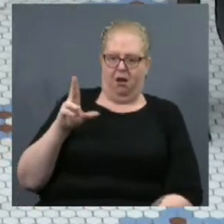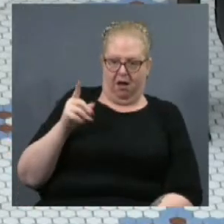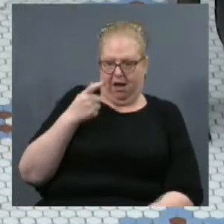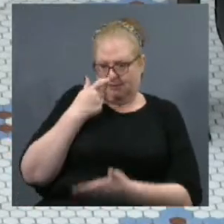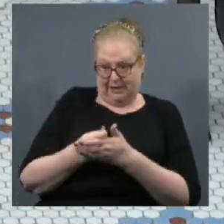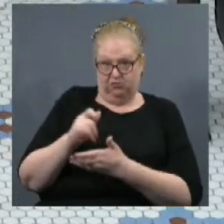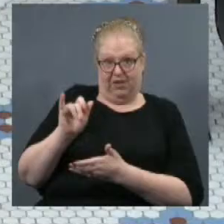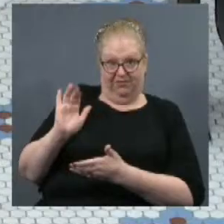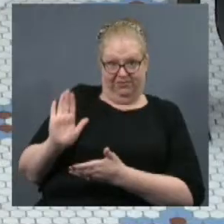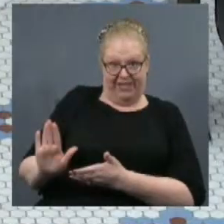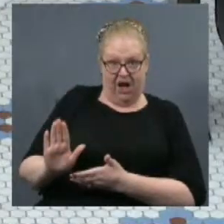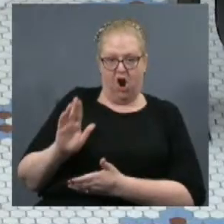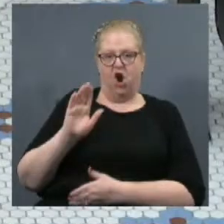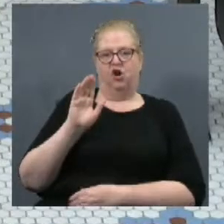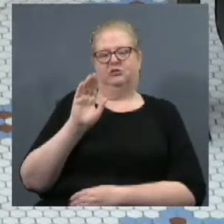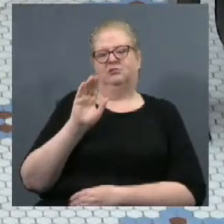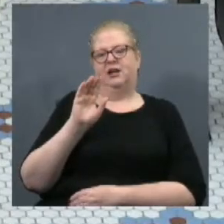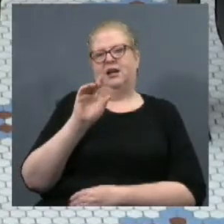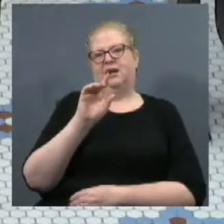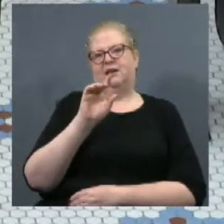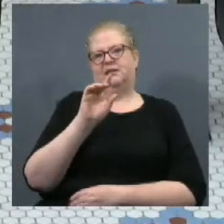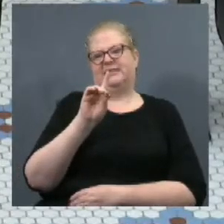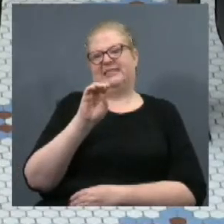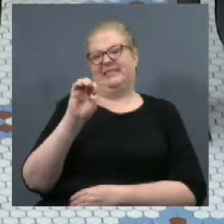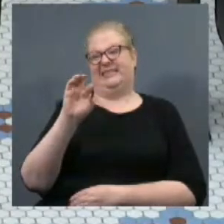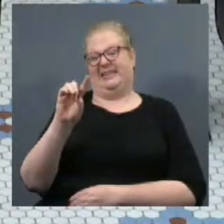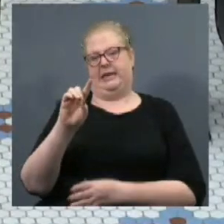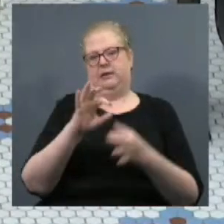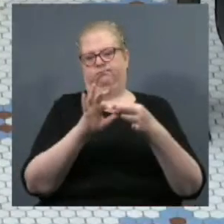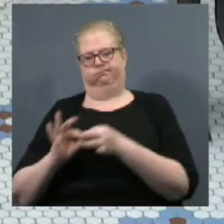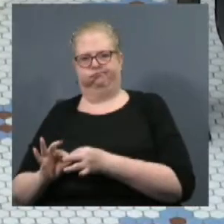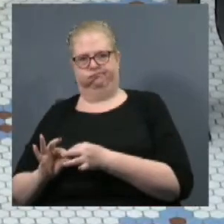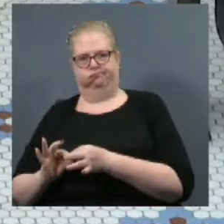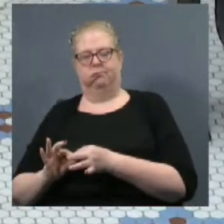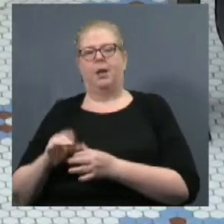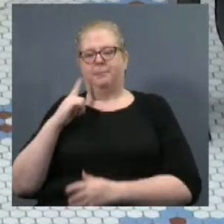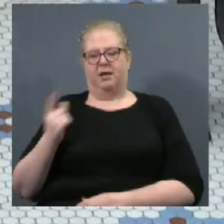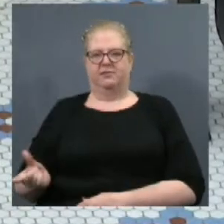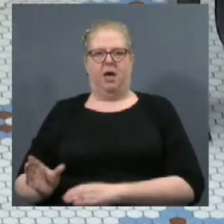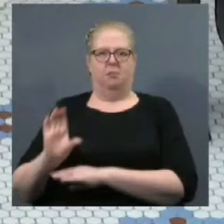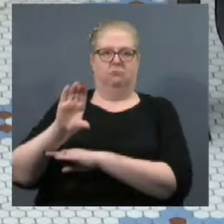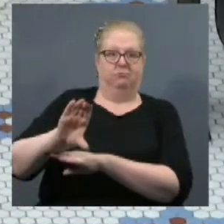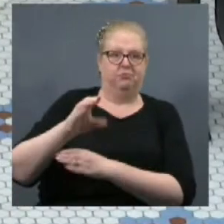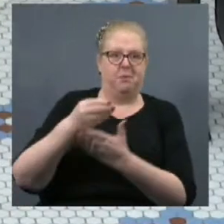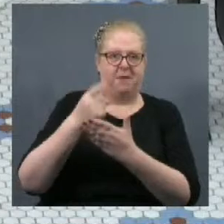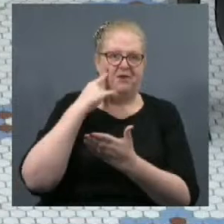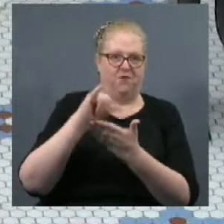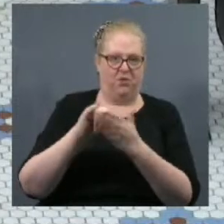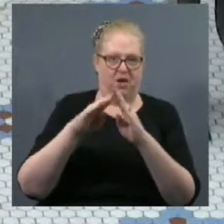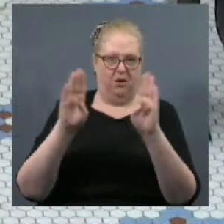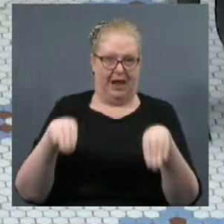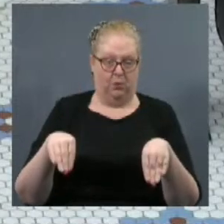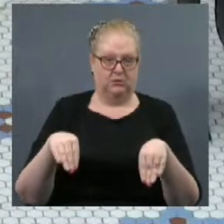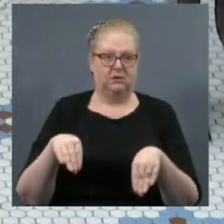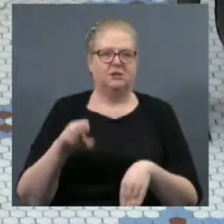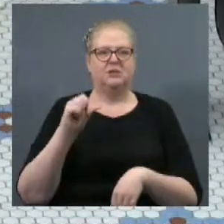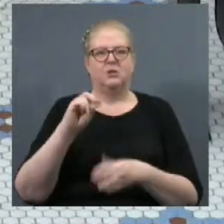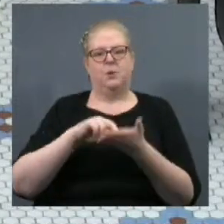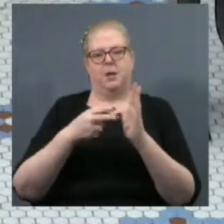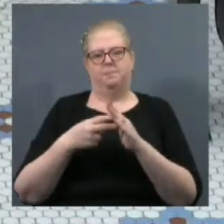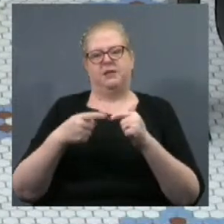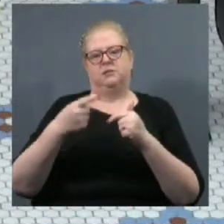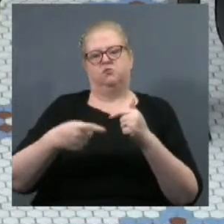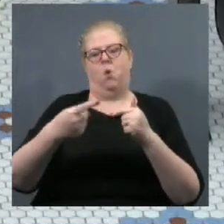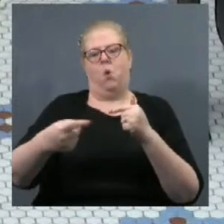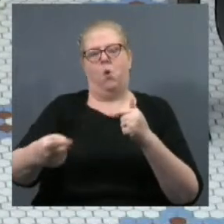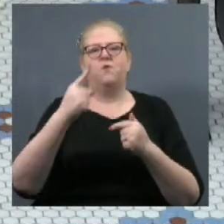to. And so they're saying because they've given the housing authority money for those properties, it's a rolling 10 years. So the last year